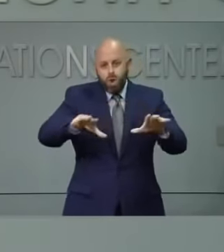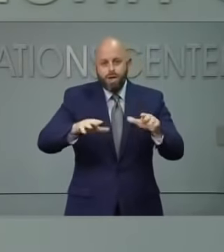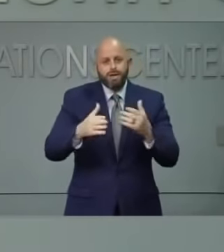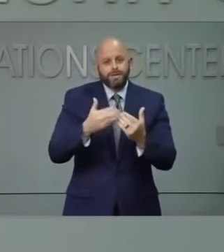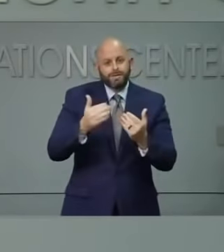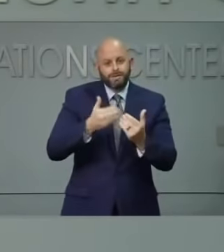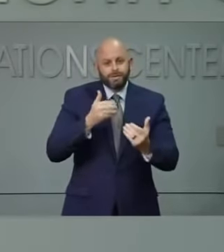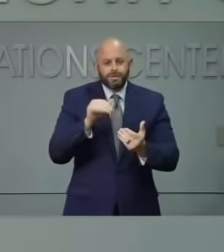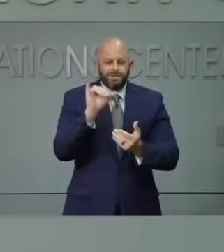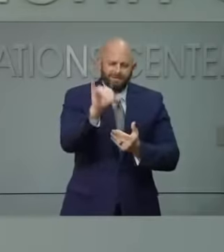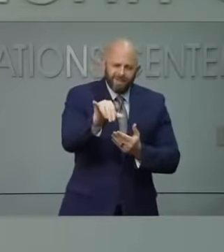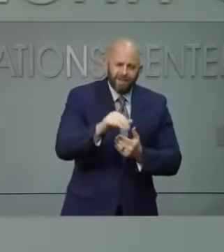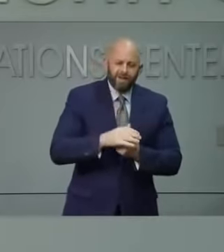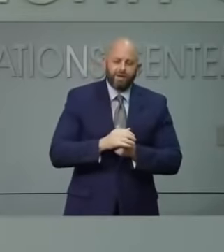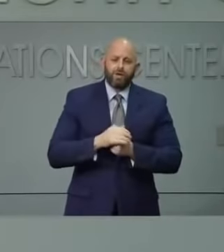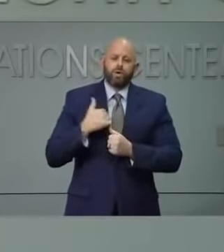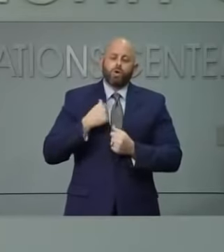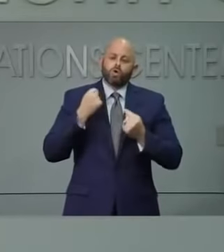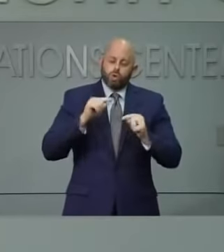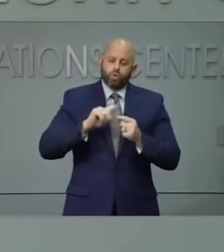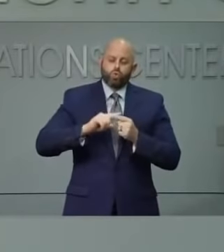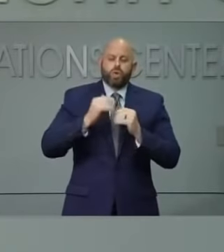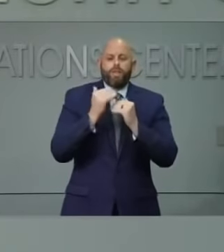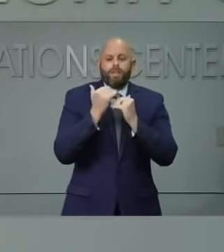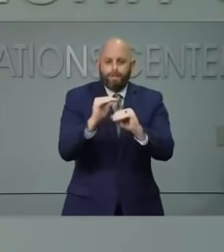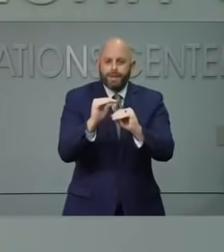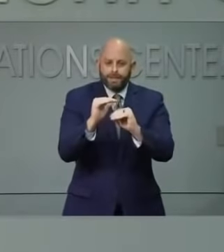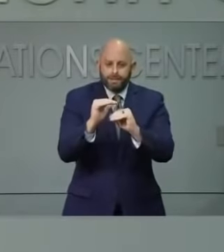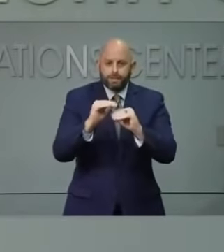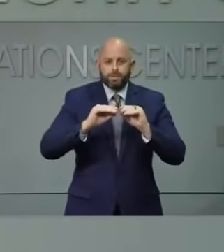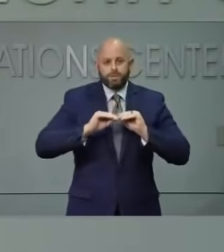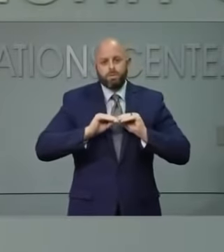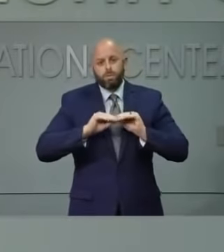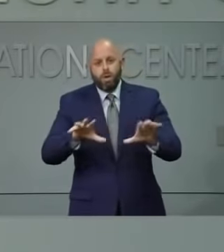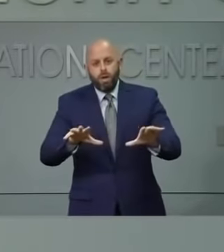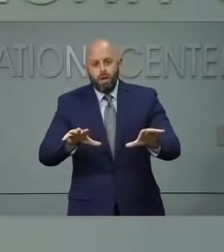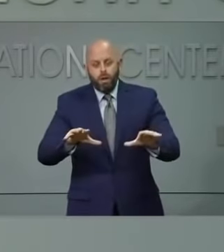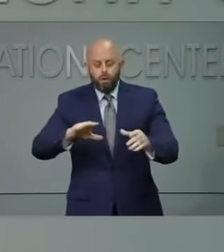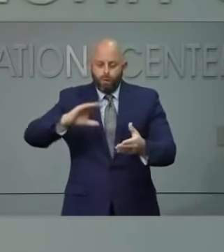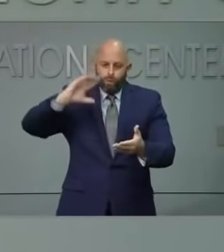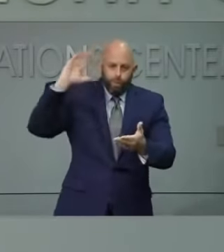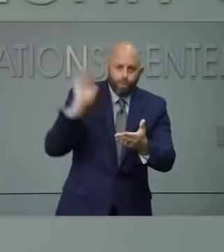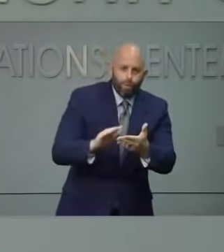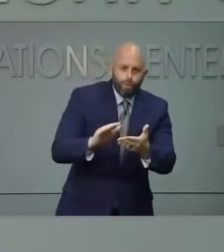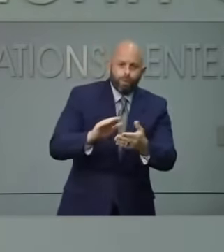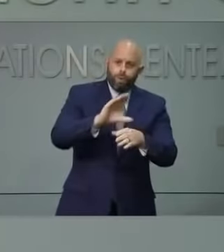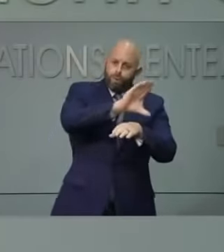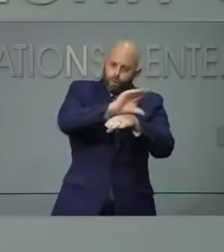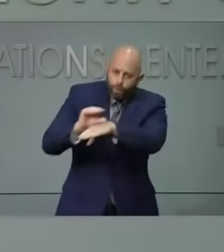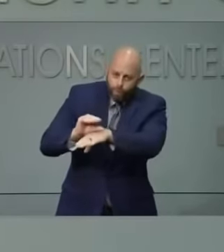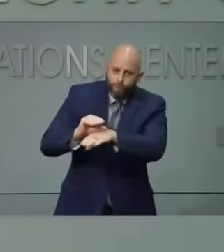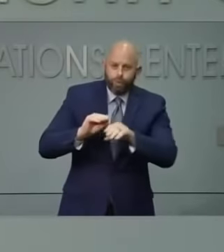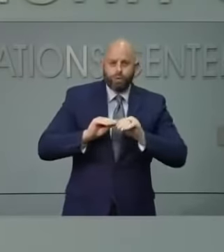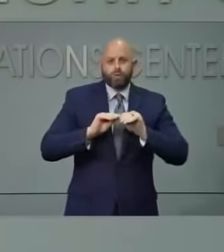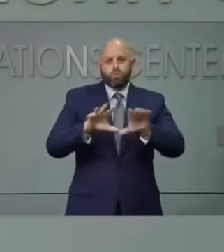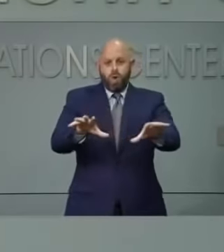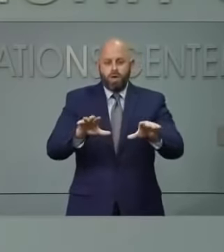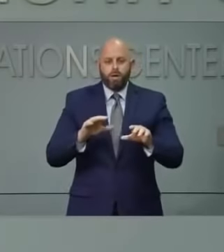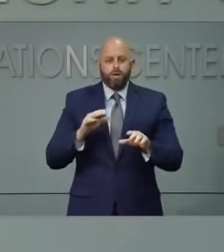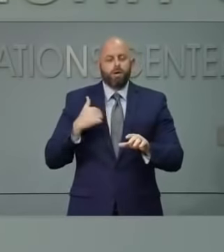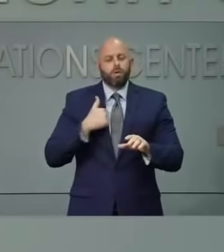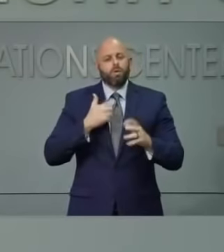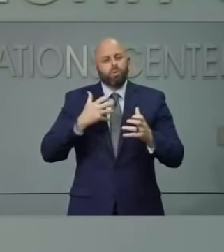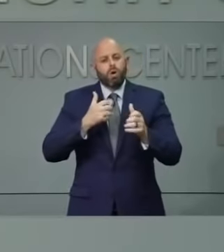do is to chip away at those times to slow the spread of the virus by trying to